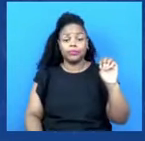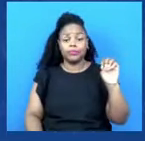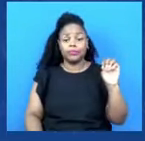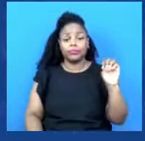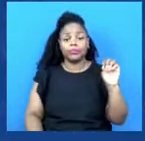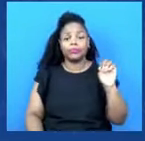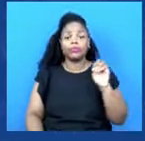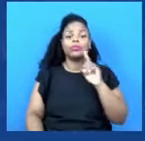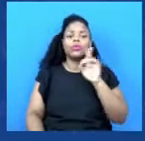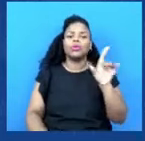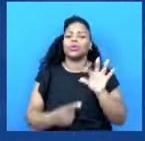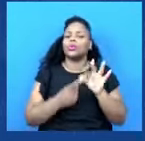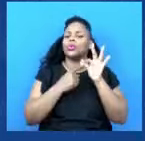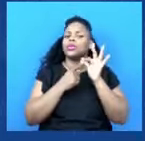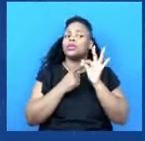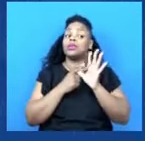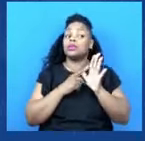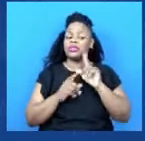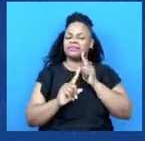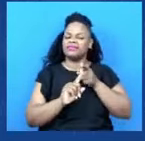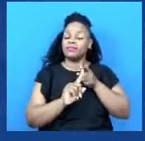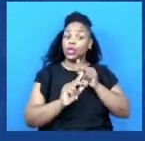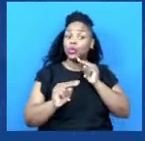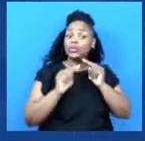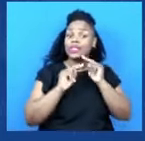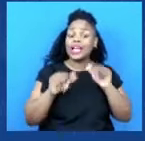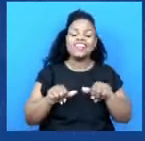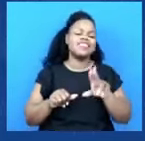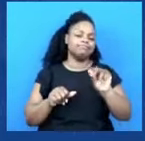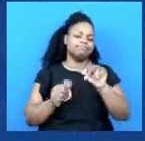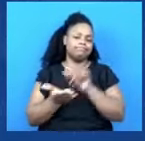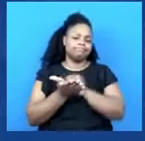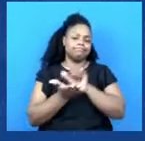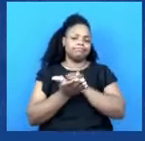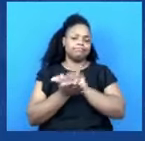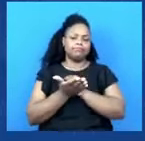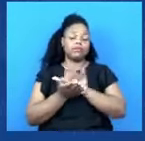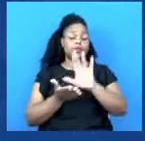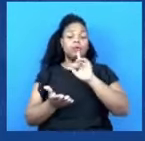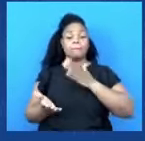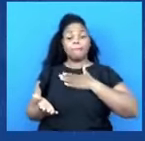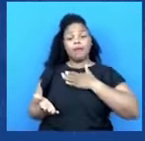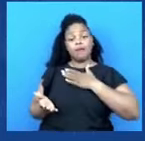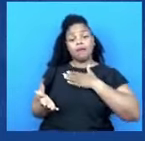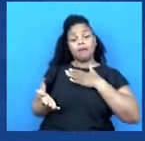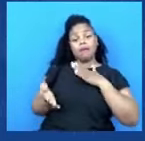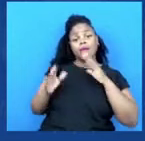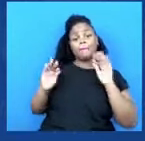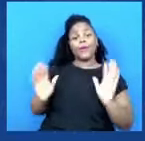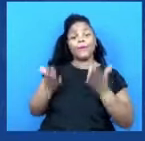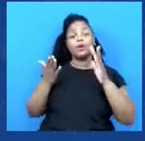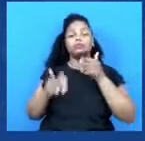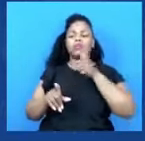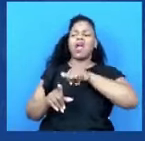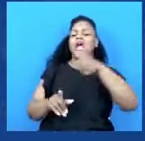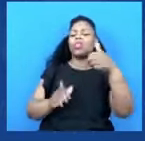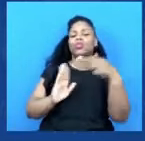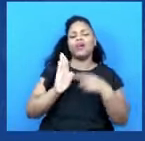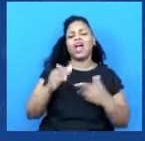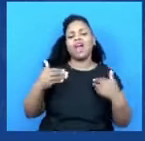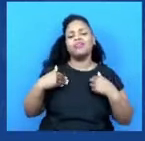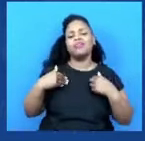gets rid of that prohibition. Proposal I made while I was running for president is that Medicare should negotiate